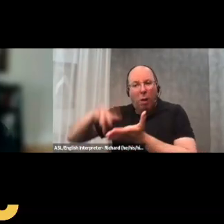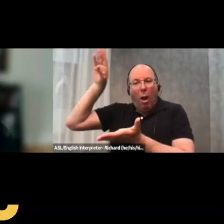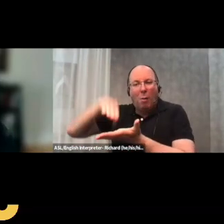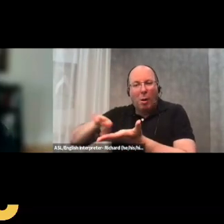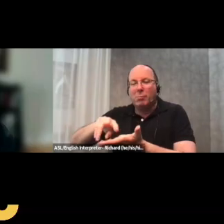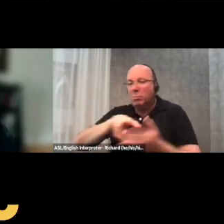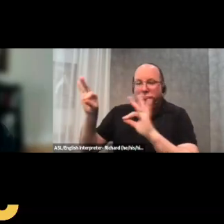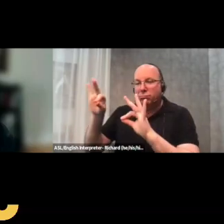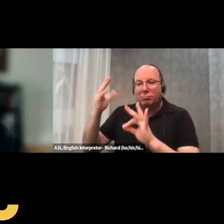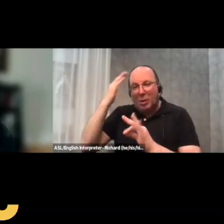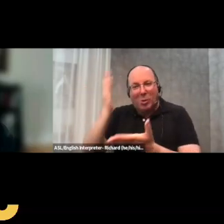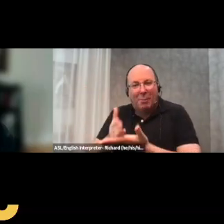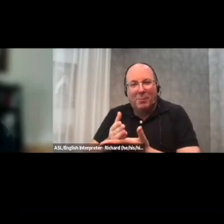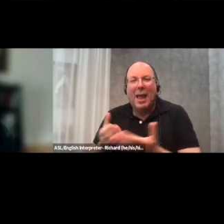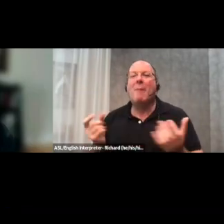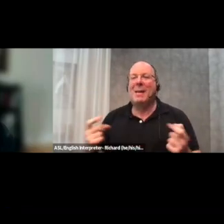actions.